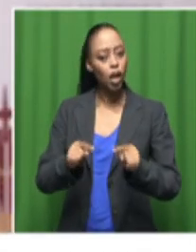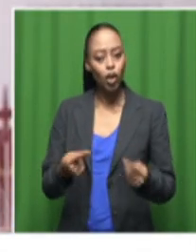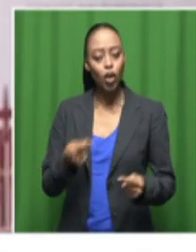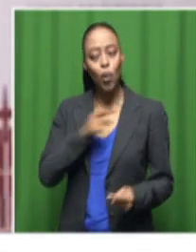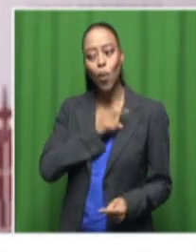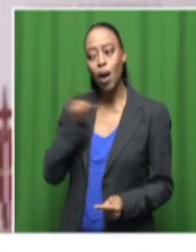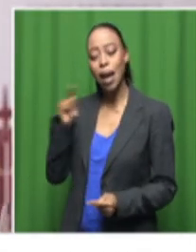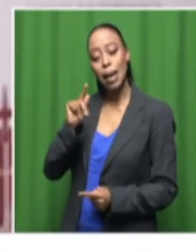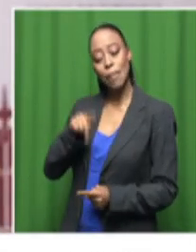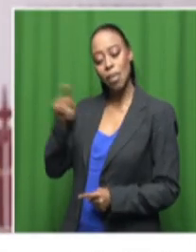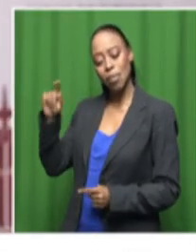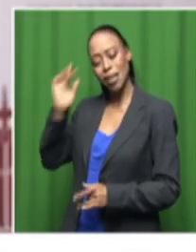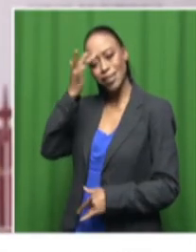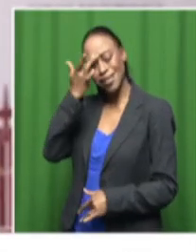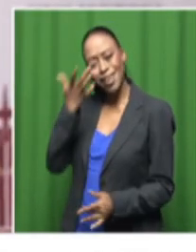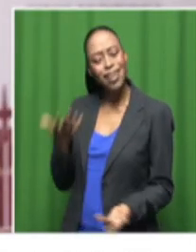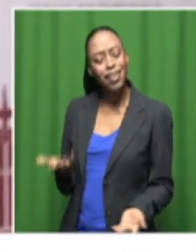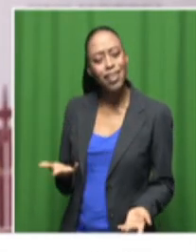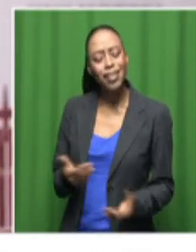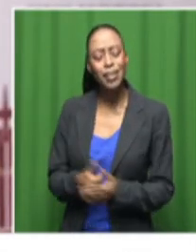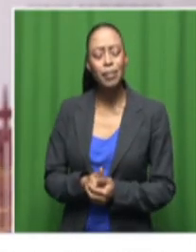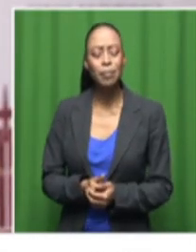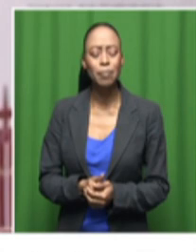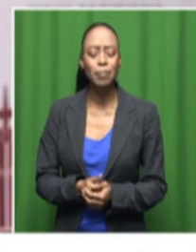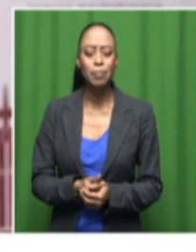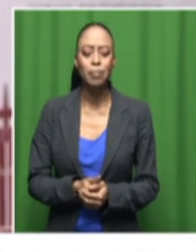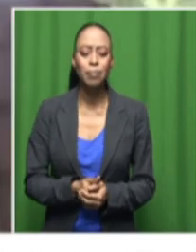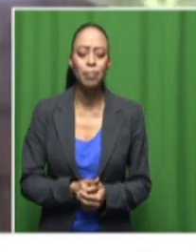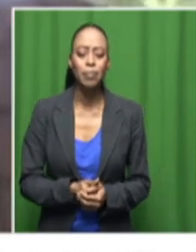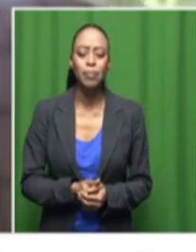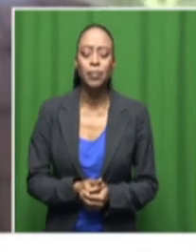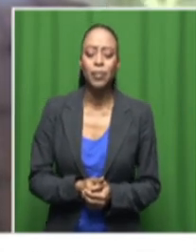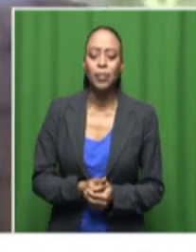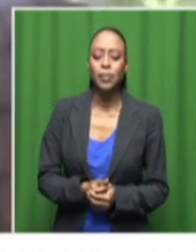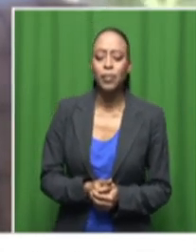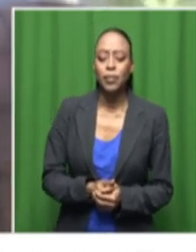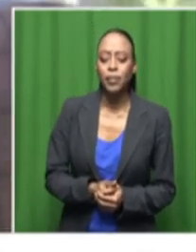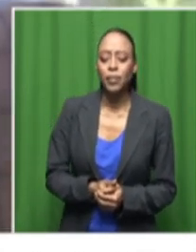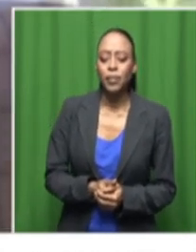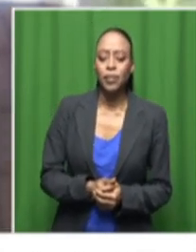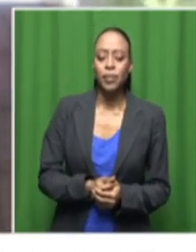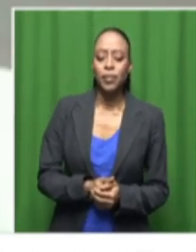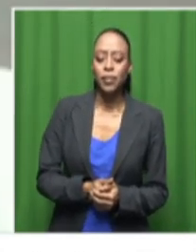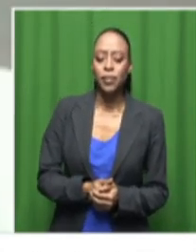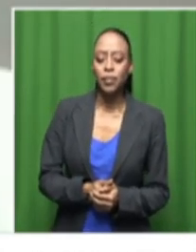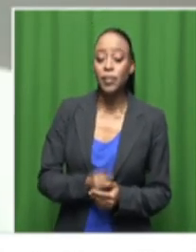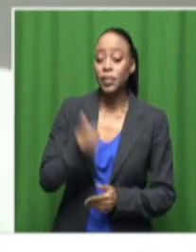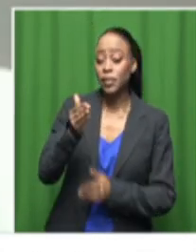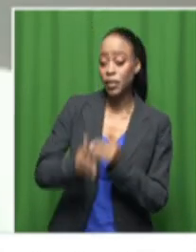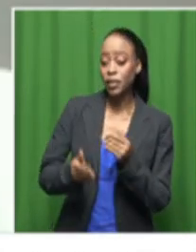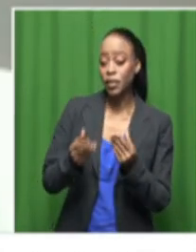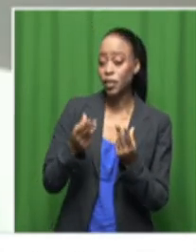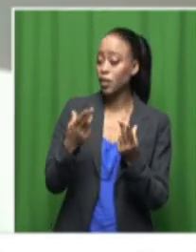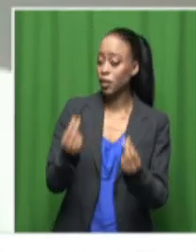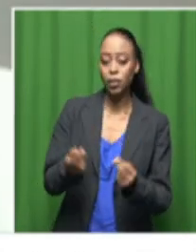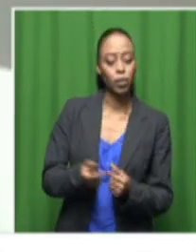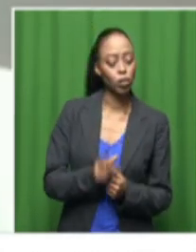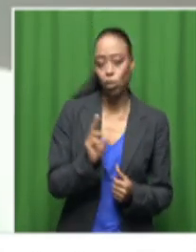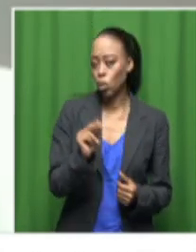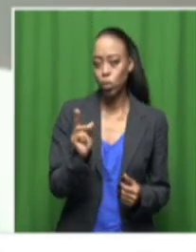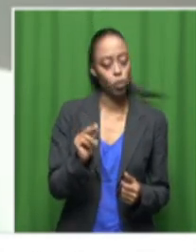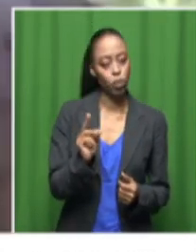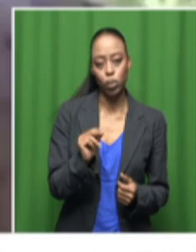as Mkhwebane was ill. Please conclude what you're doing. No, Mtlekazi.